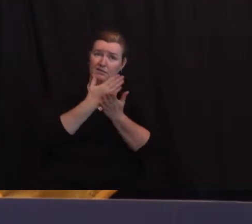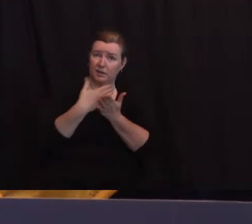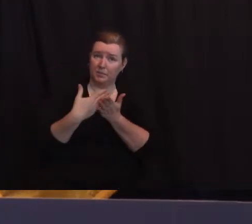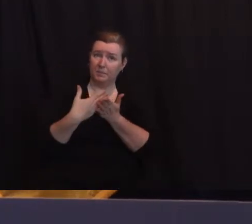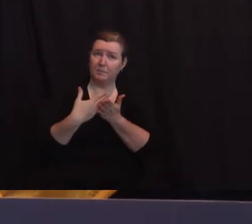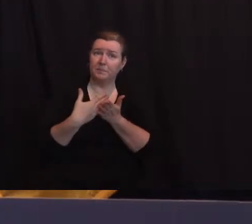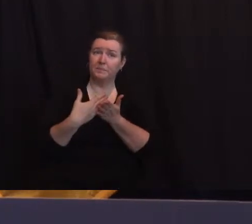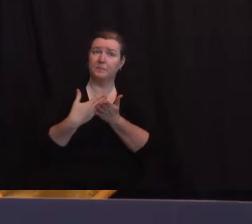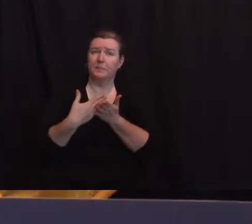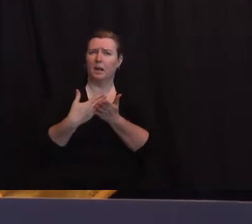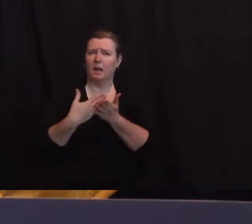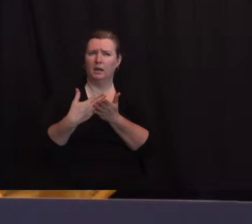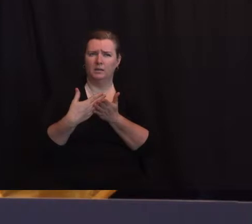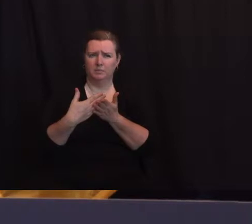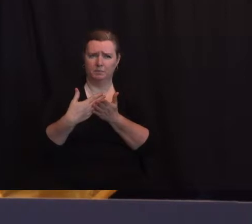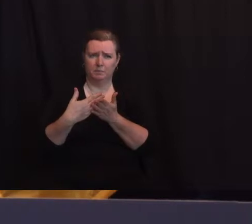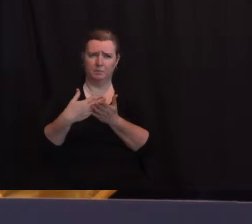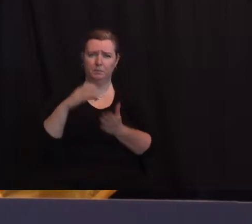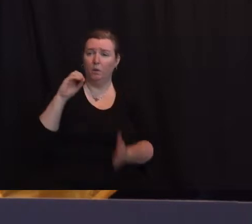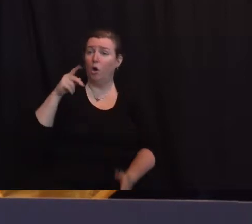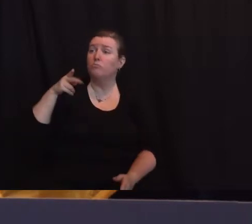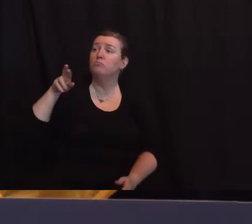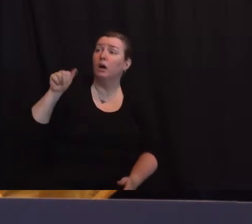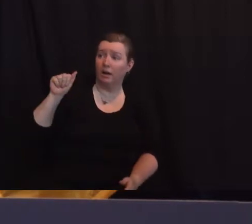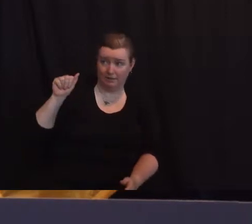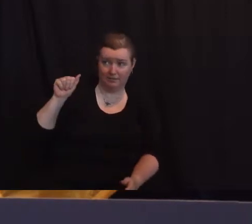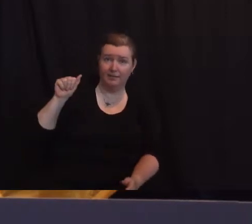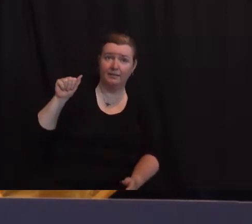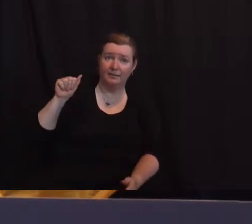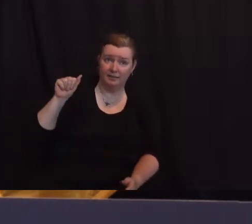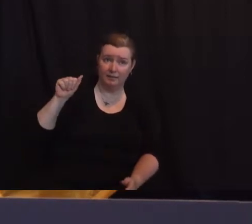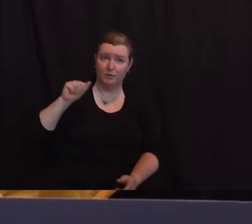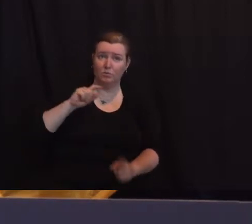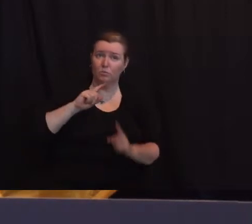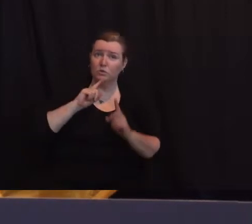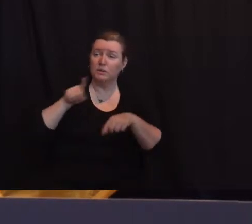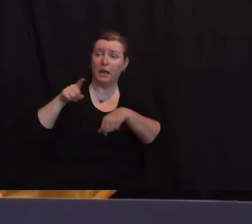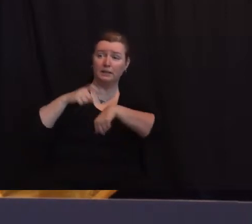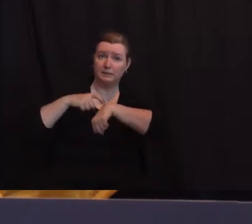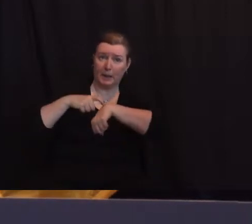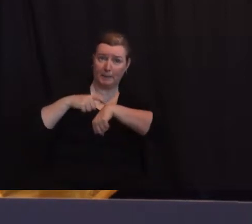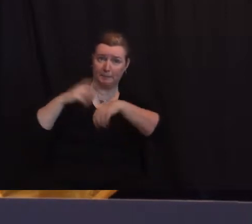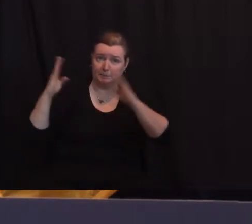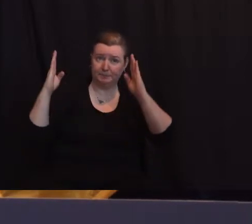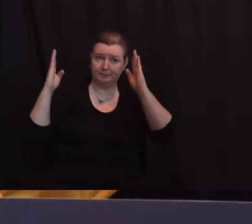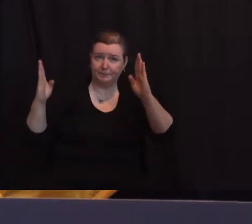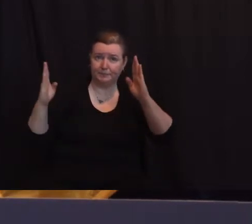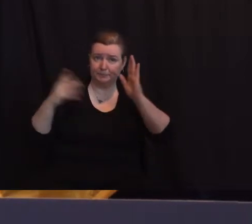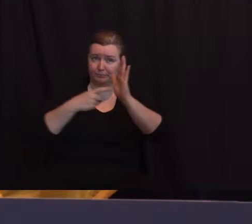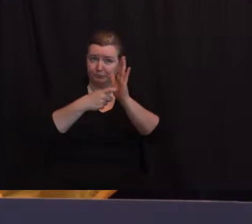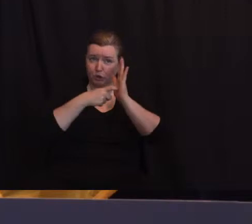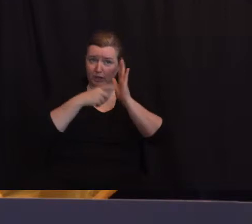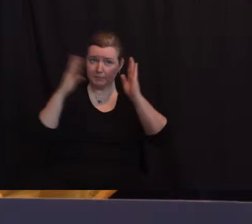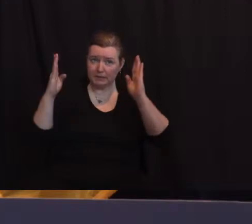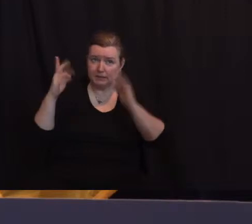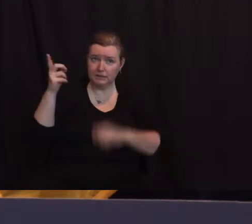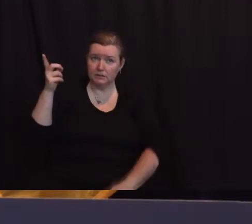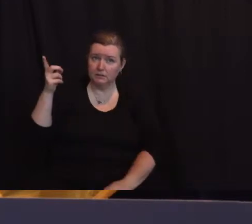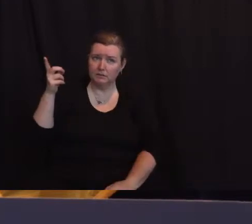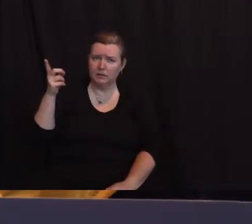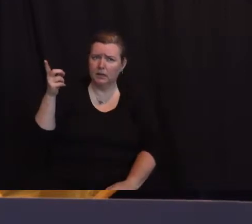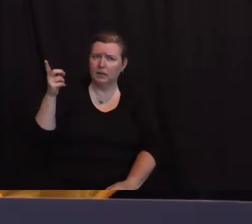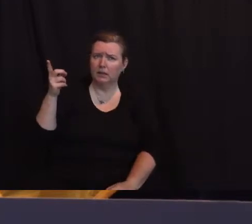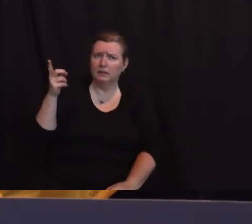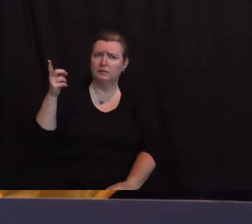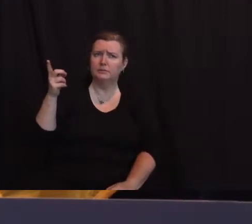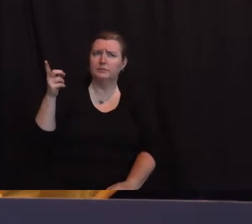OPRA exemptions for response times? And you just went through this whole segment on the effectiveness of vaccines, and you lifted indoor